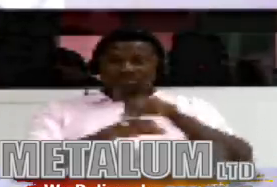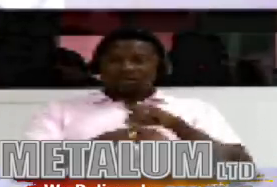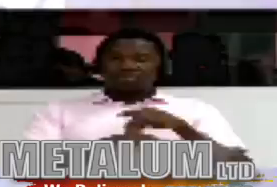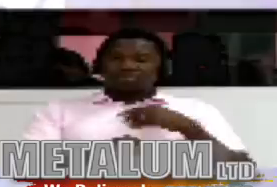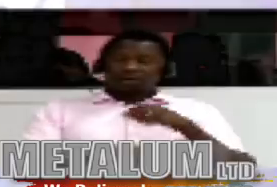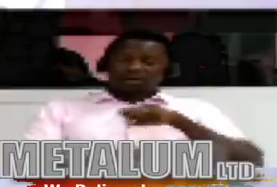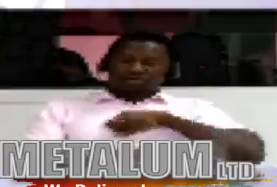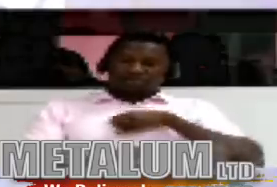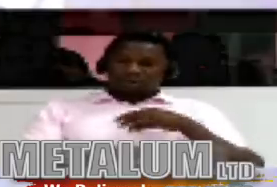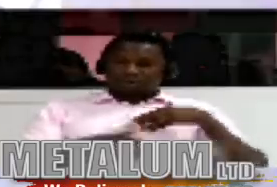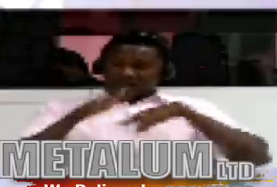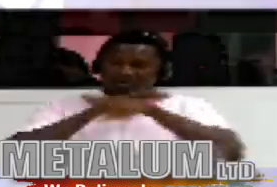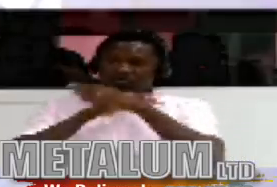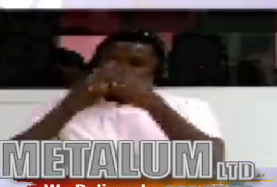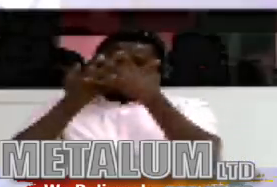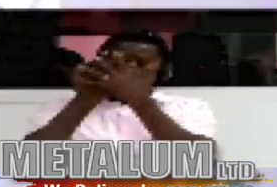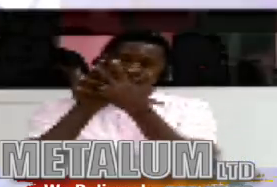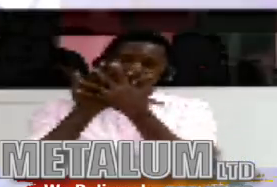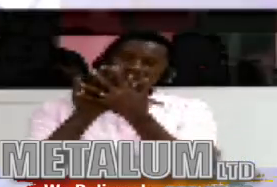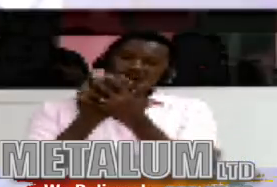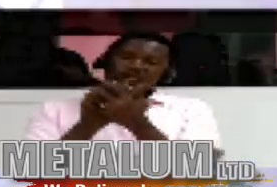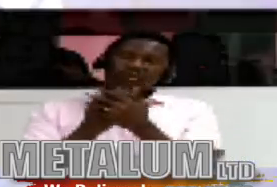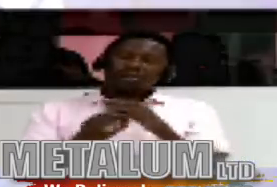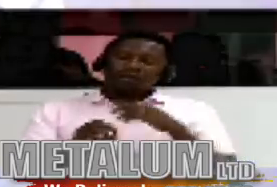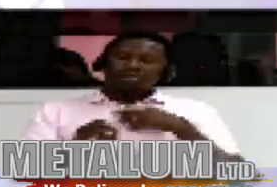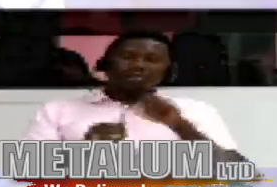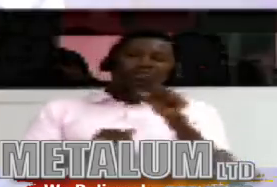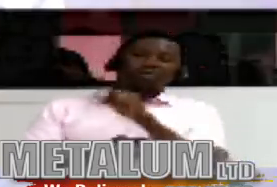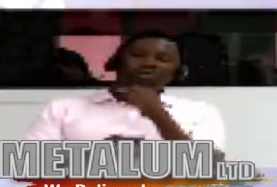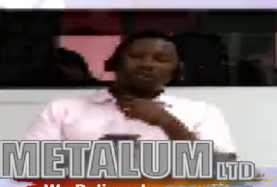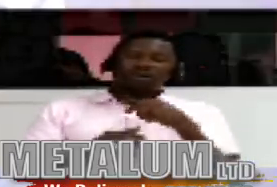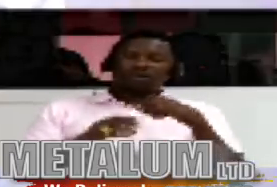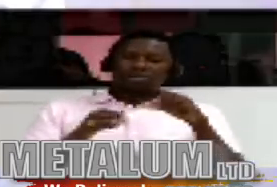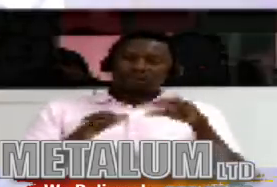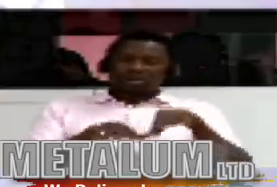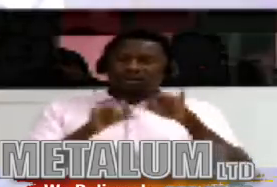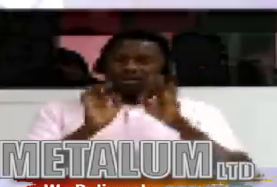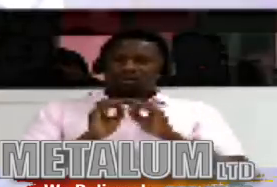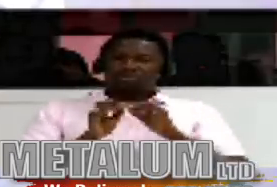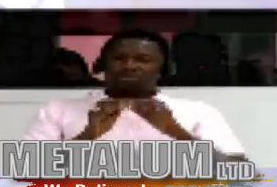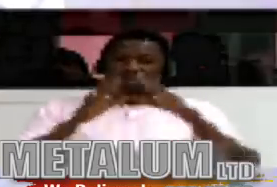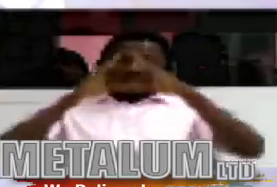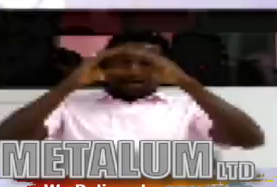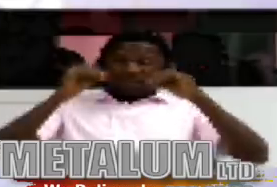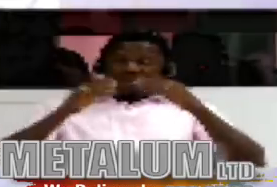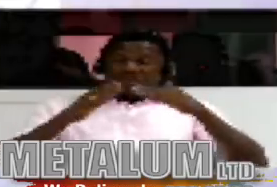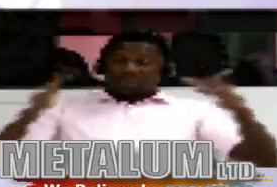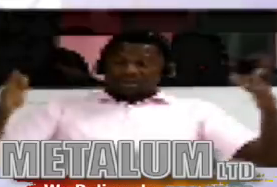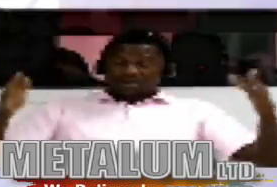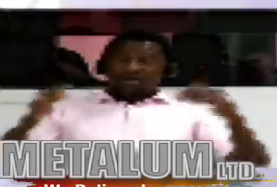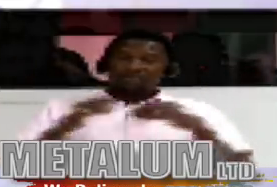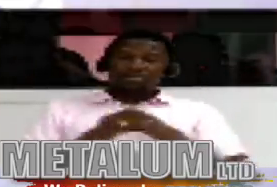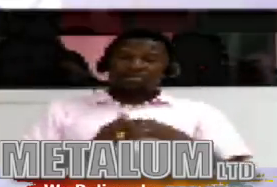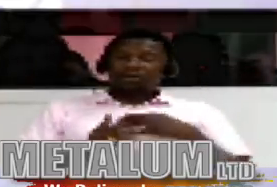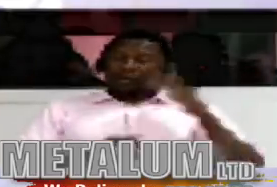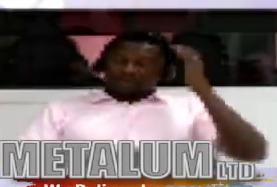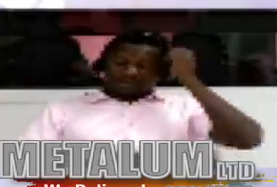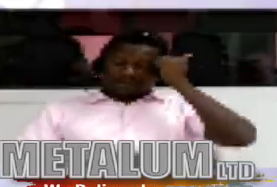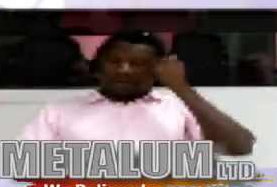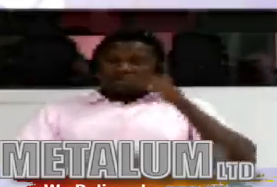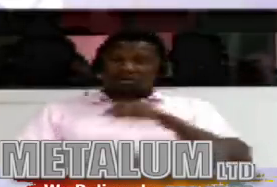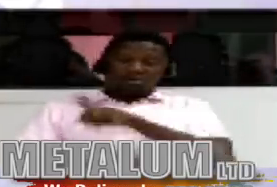cell, and the rest were taken to a hall. And I was made to understand that those who were taken to the